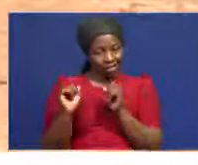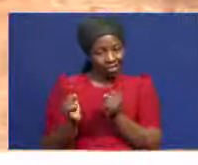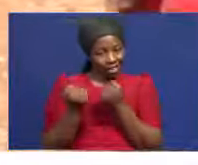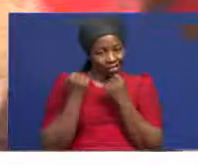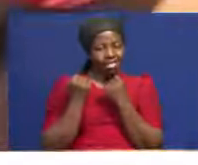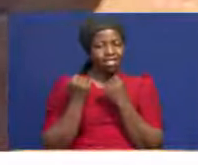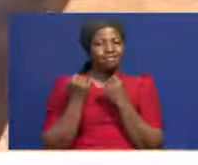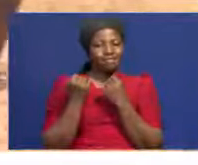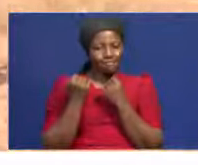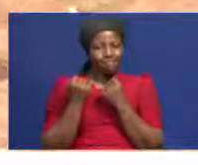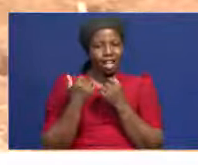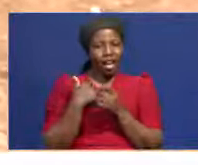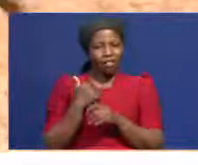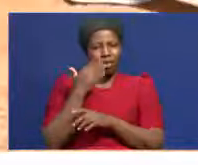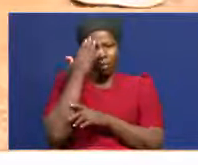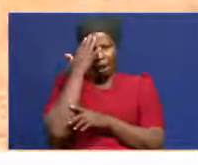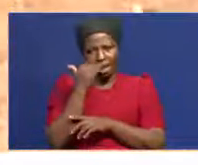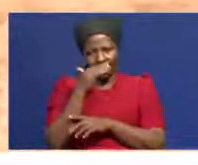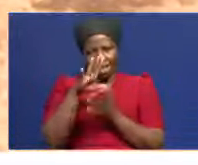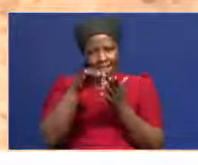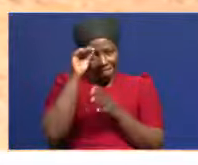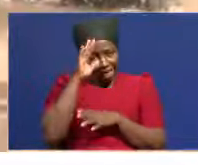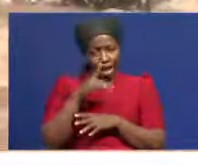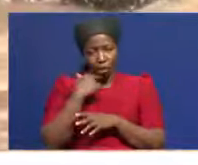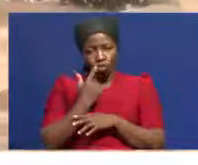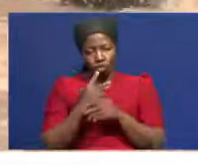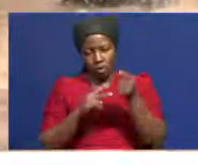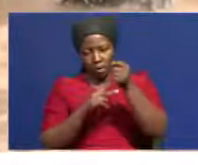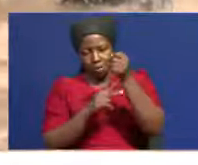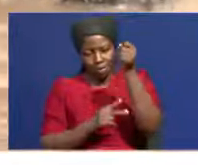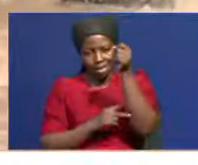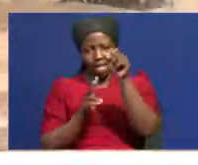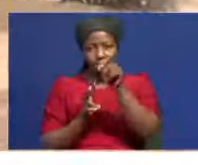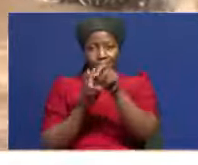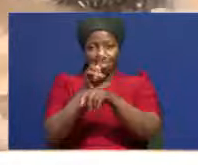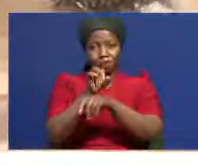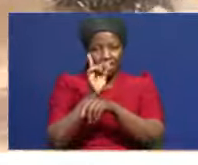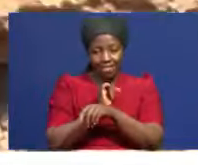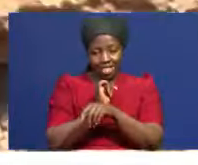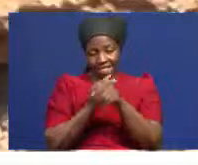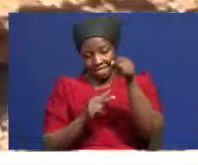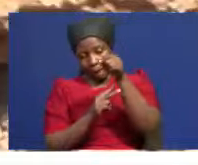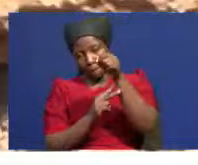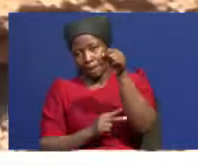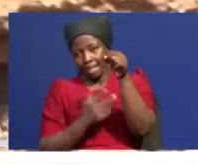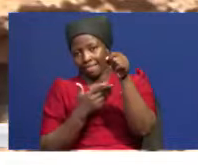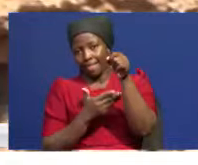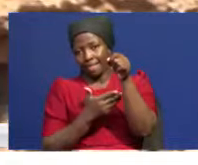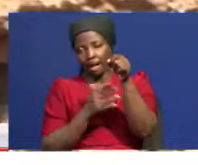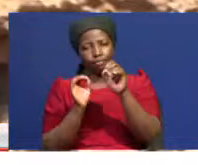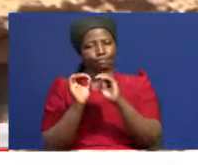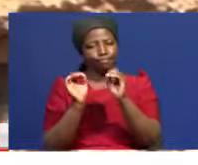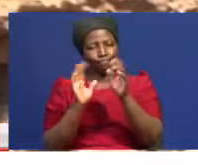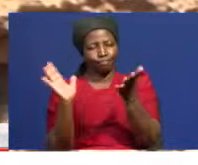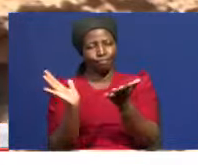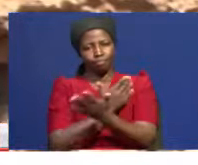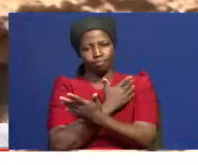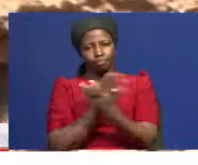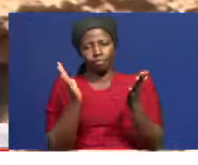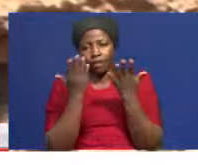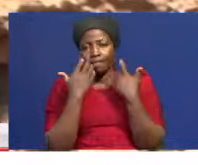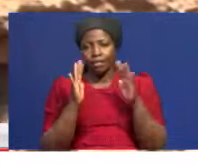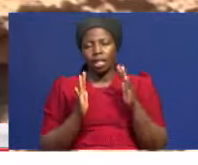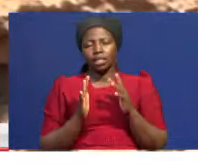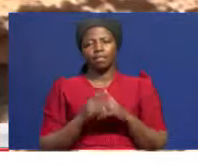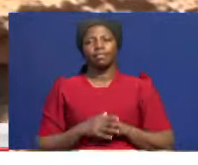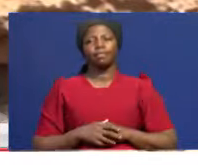who have to cross the Oldonyo Sabuk Bridge that was swept away after River Athi burst its banks. Hakuna watu hata watoto wa shule mnasema warudi shule,